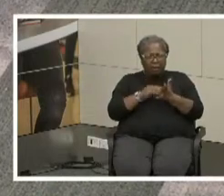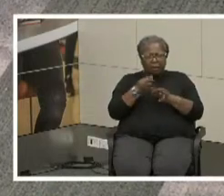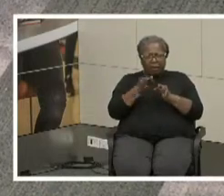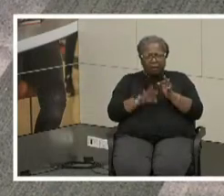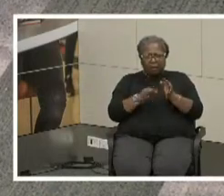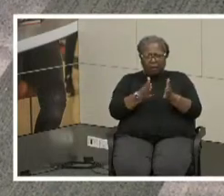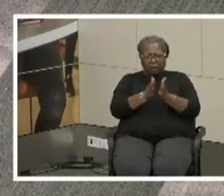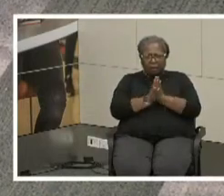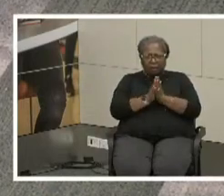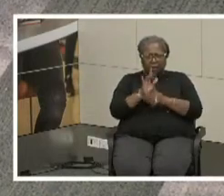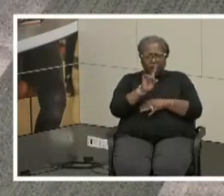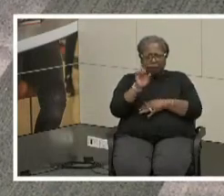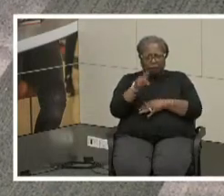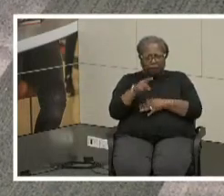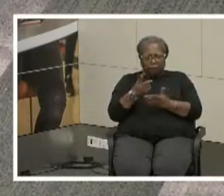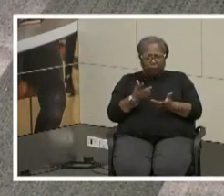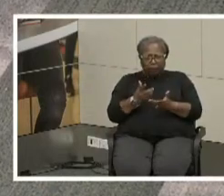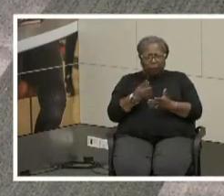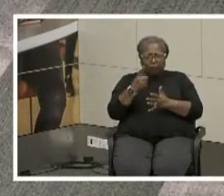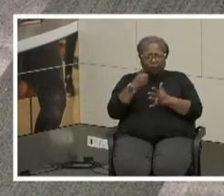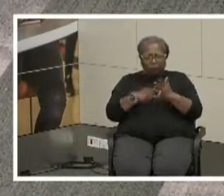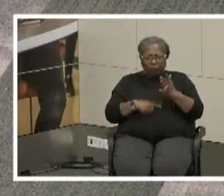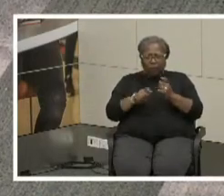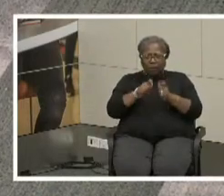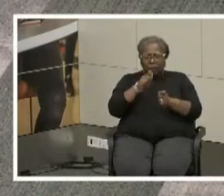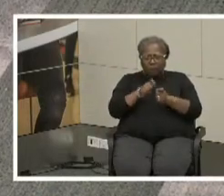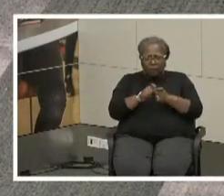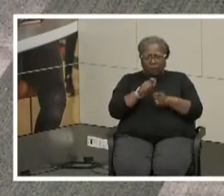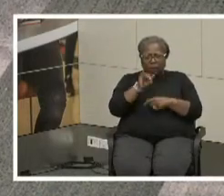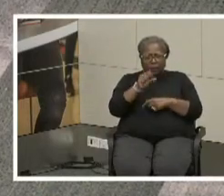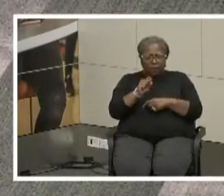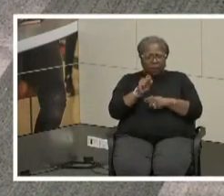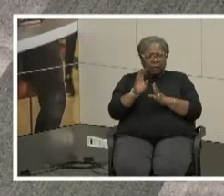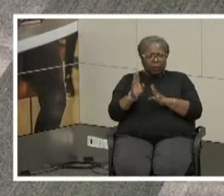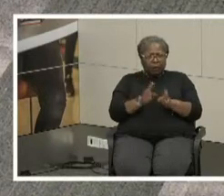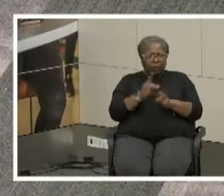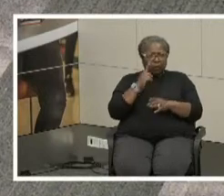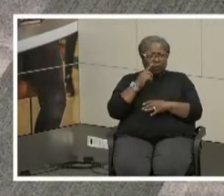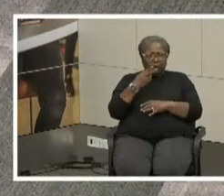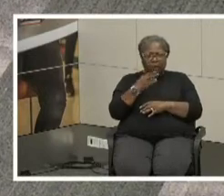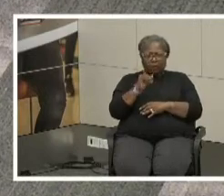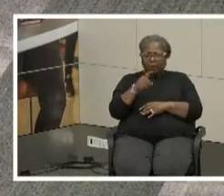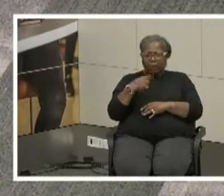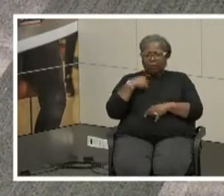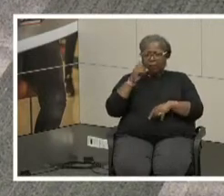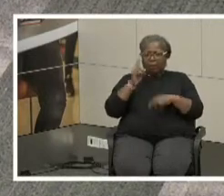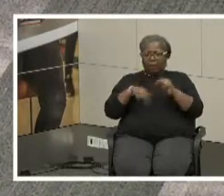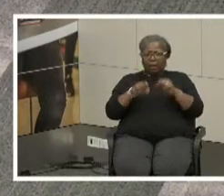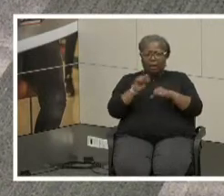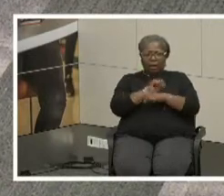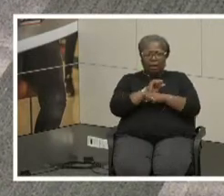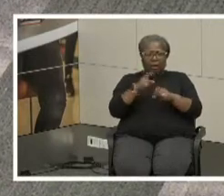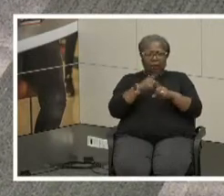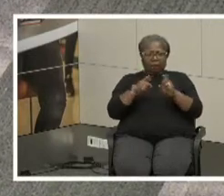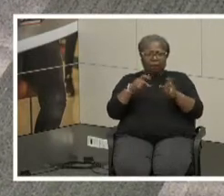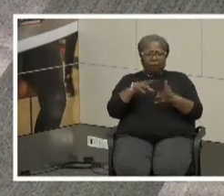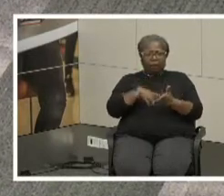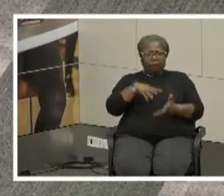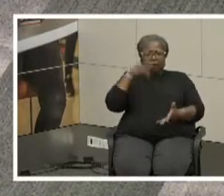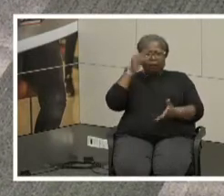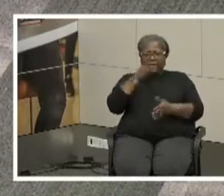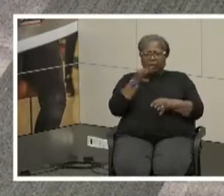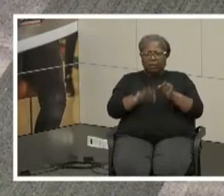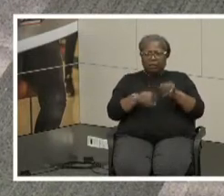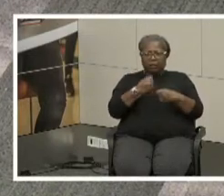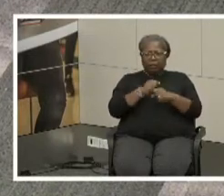Simply ask the question what exactly is the plan for HISD we cannot operate from a vacuum and just